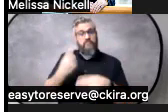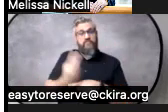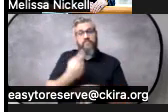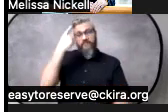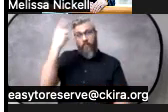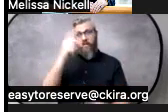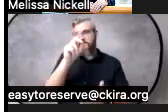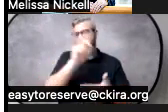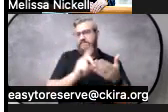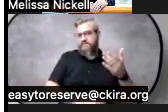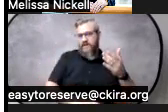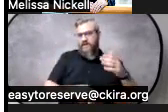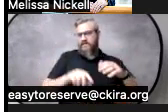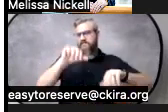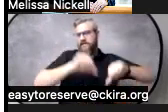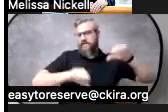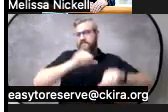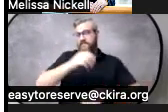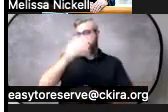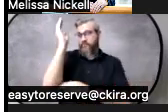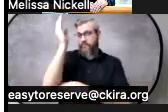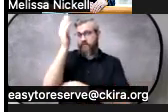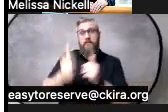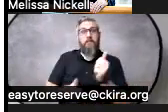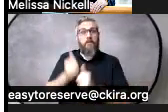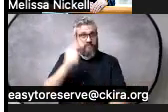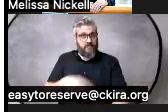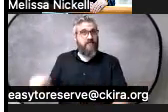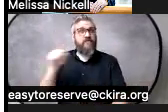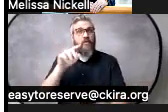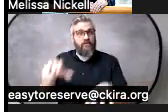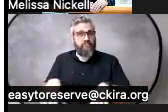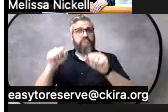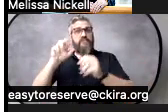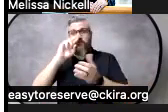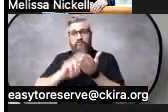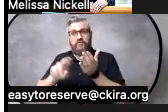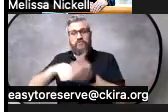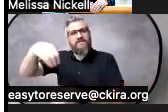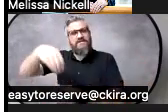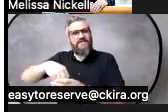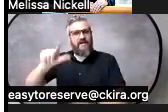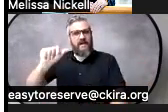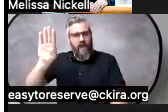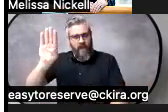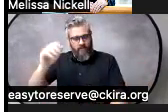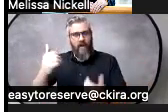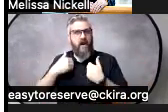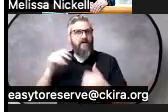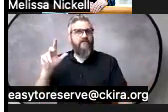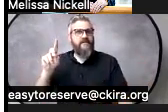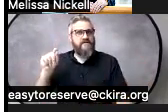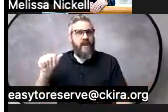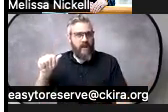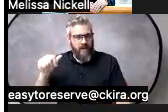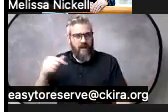of scientific presentations. Because most of you all are conducting research in a lab and generating data, I'm